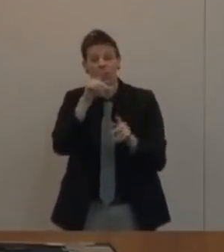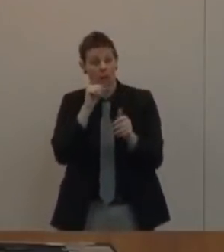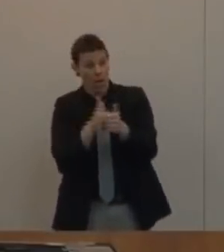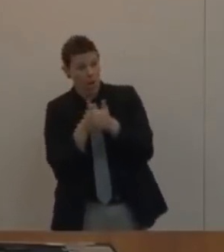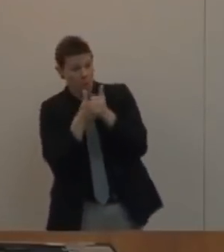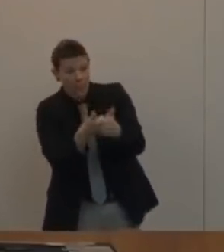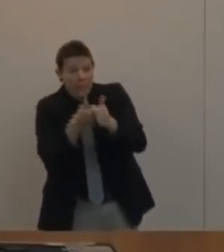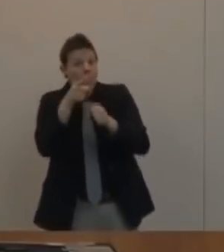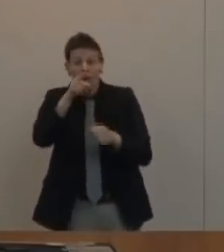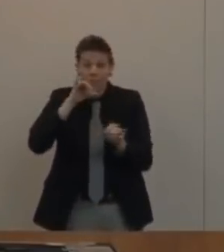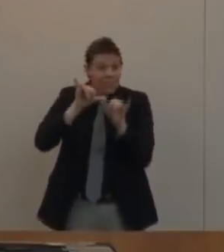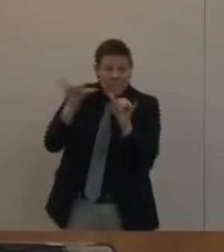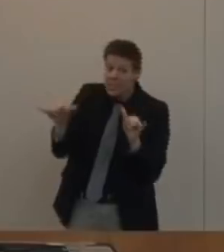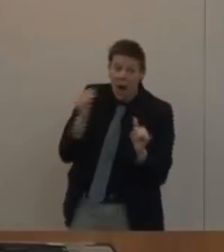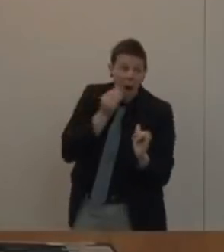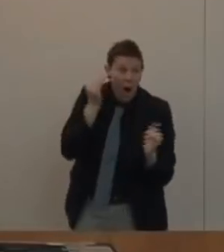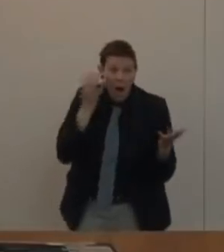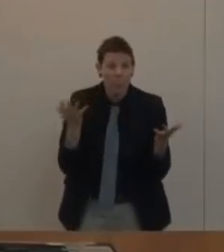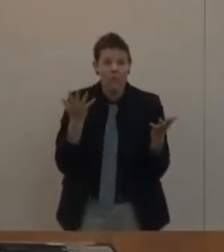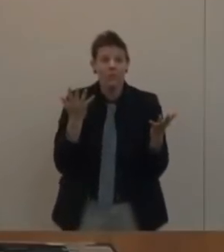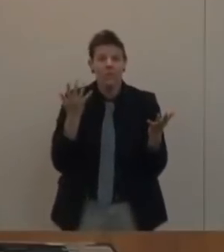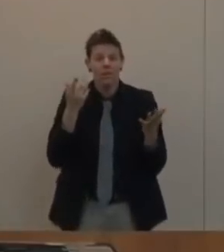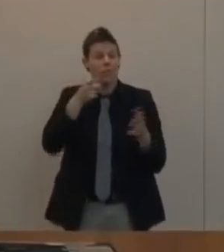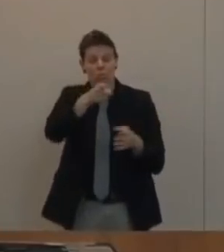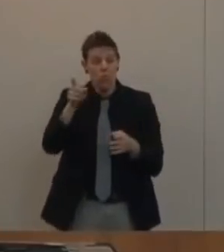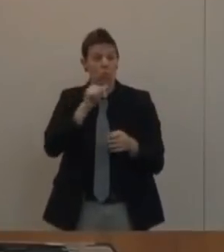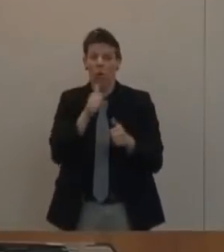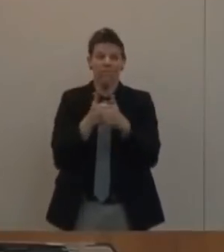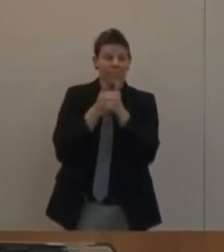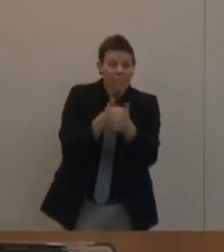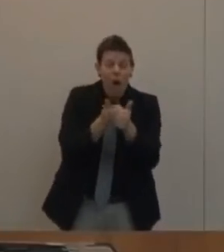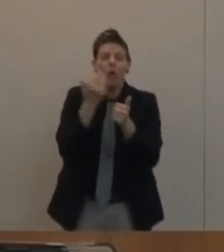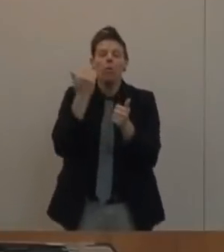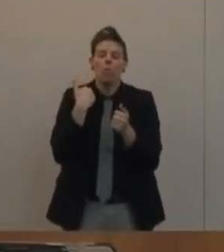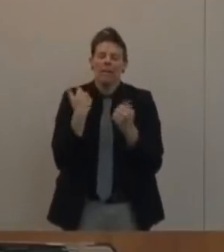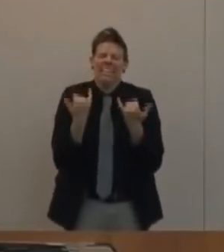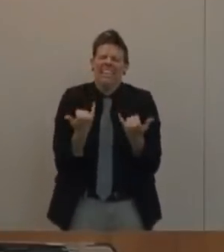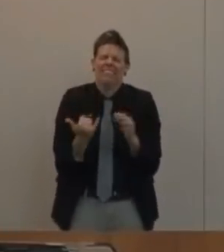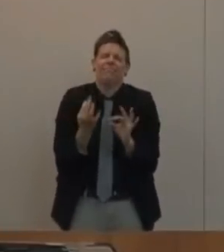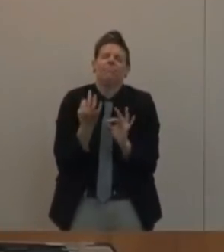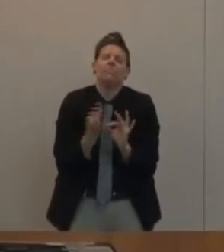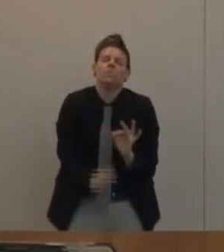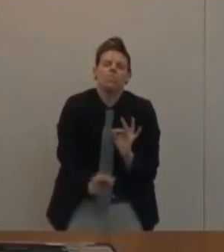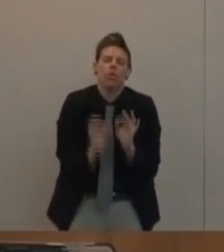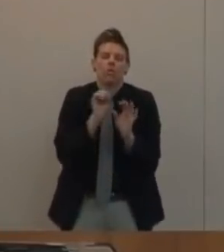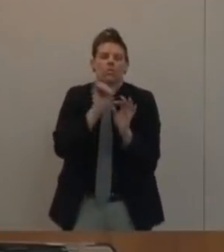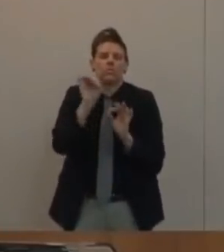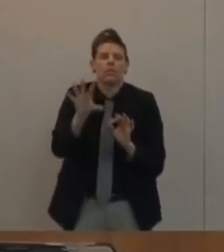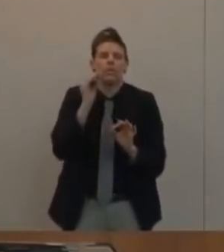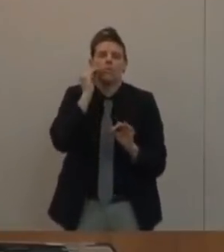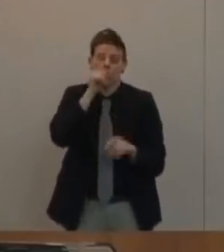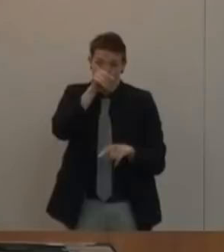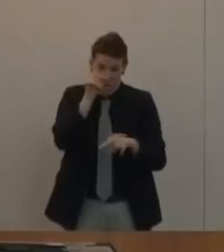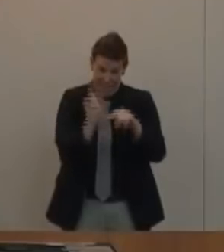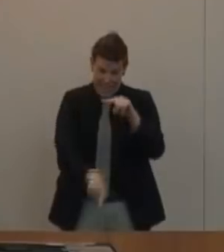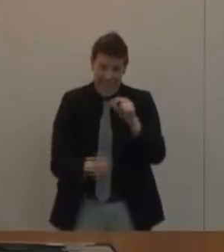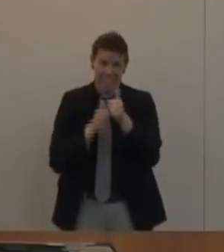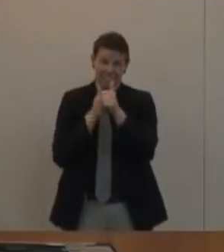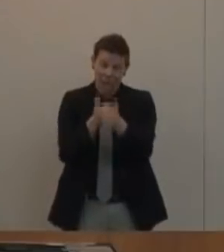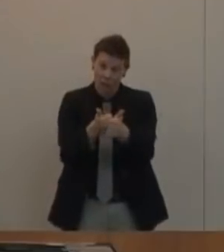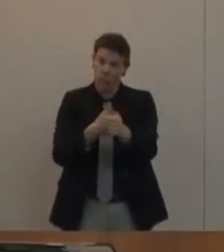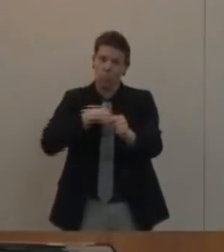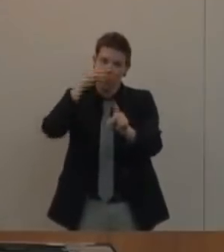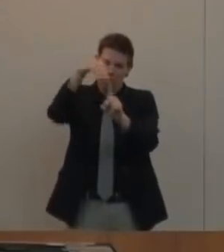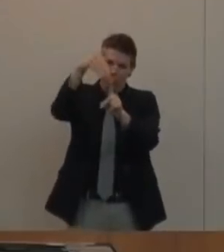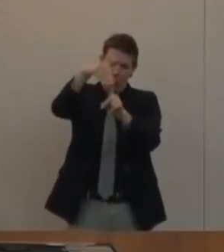I know to get folks to comply. And so if you can't comply, we're going to let you know by making